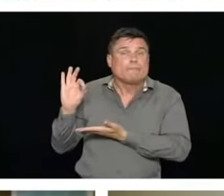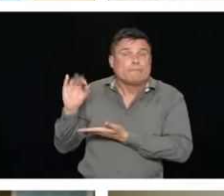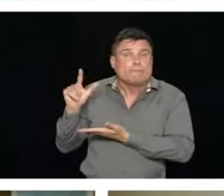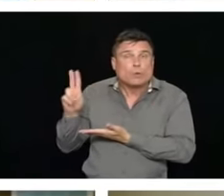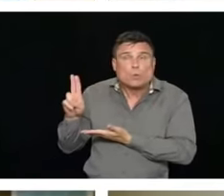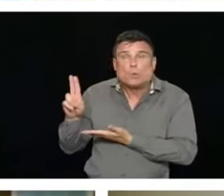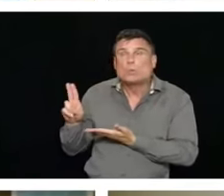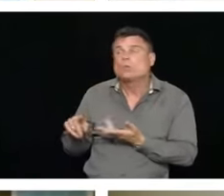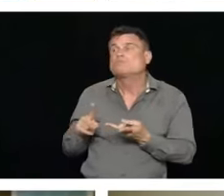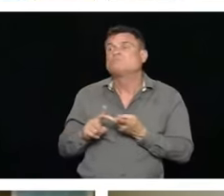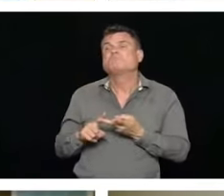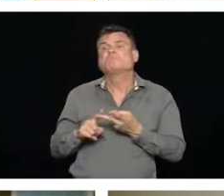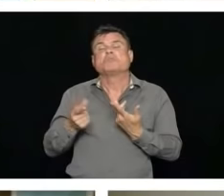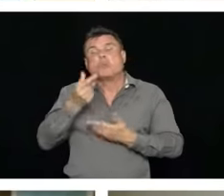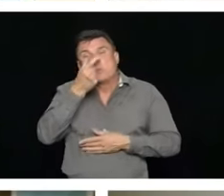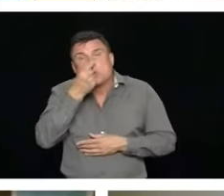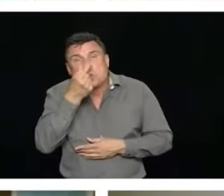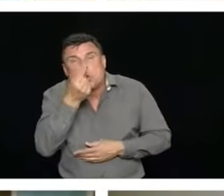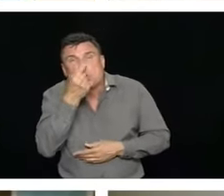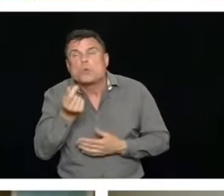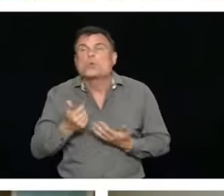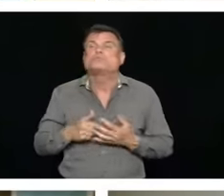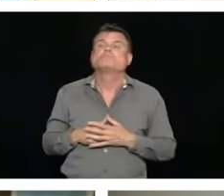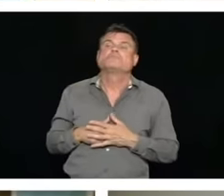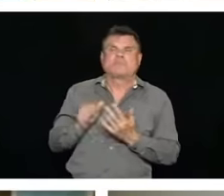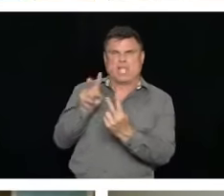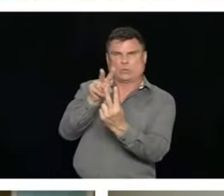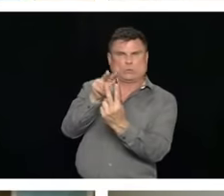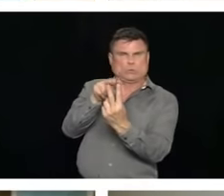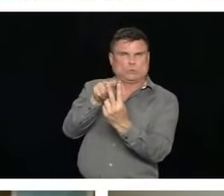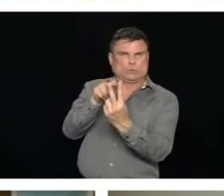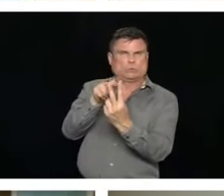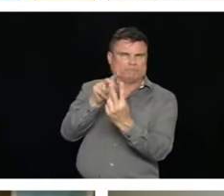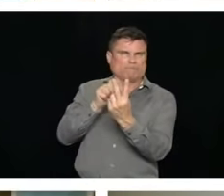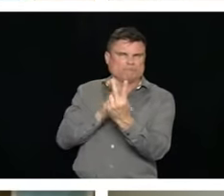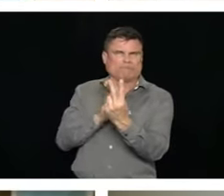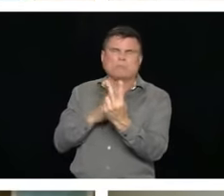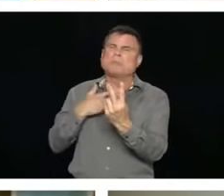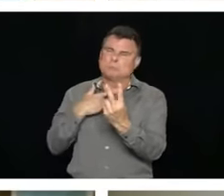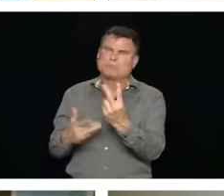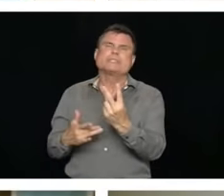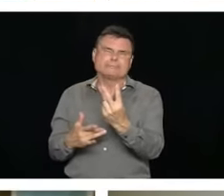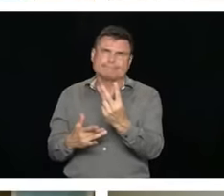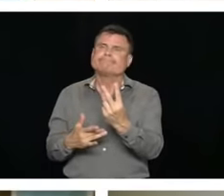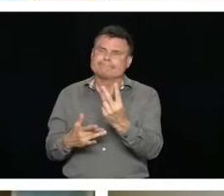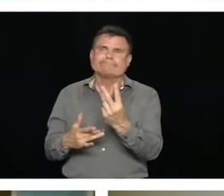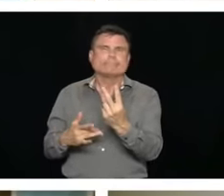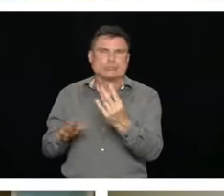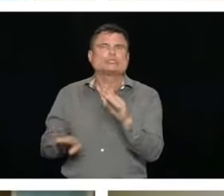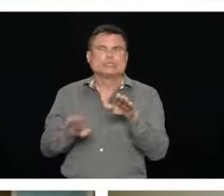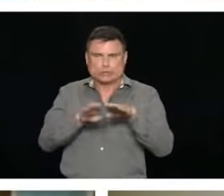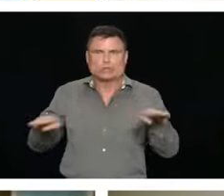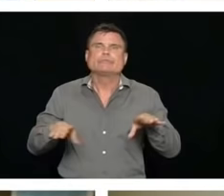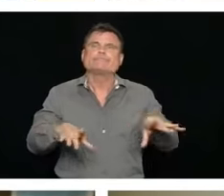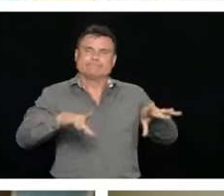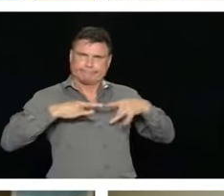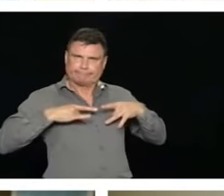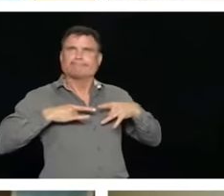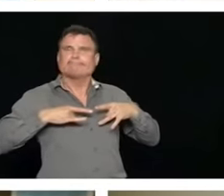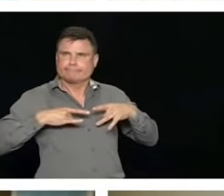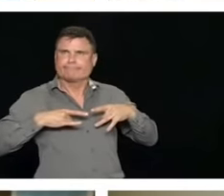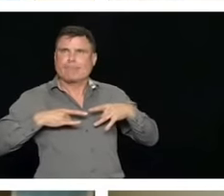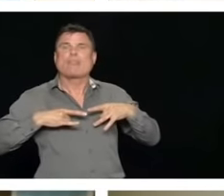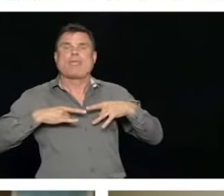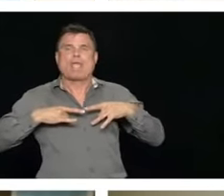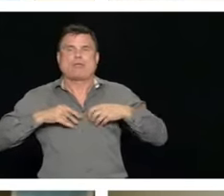children and are spread by children, this one is different. And that's what's unique, and that's what we're learning as we go.